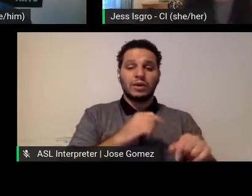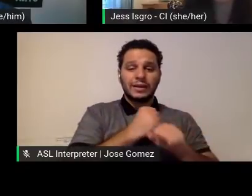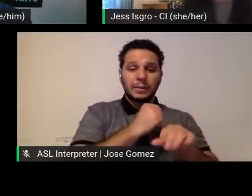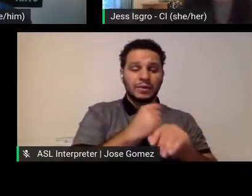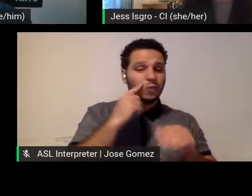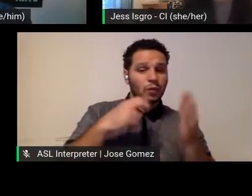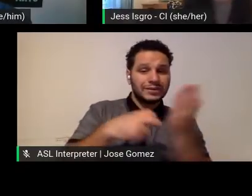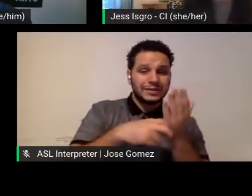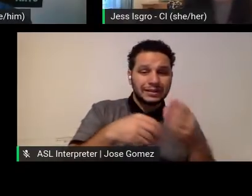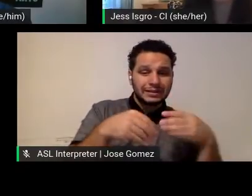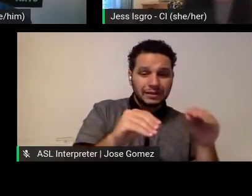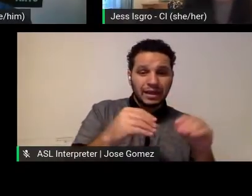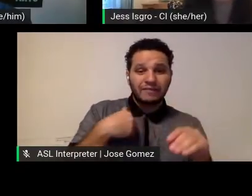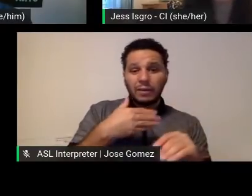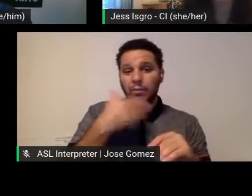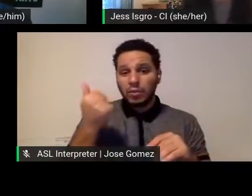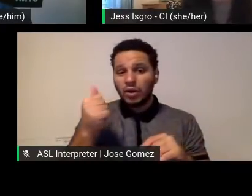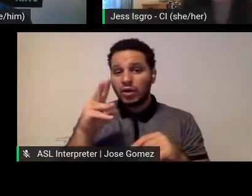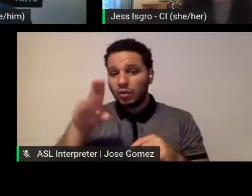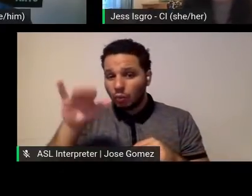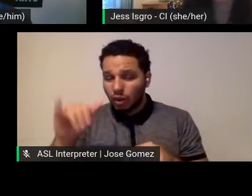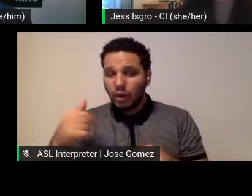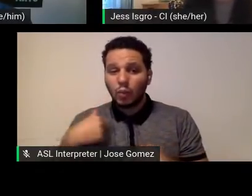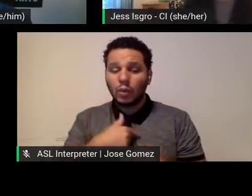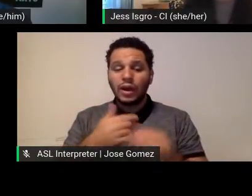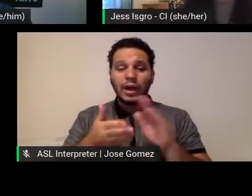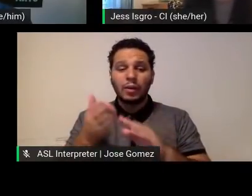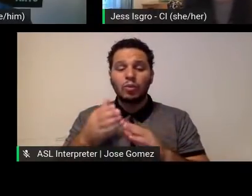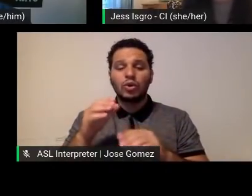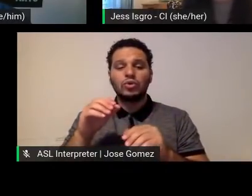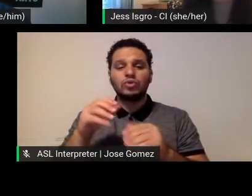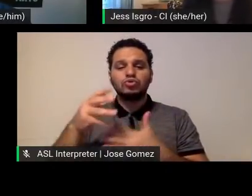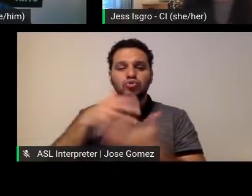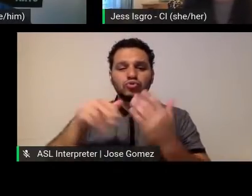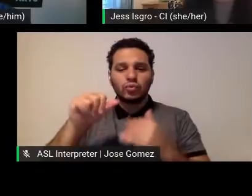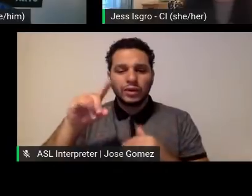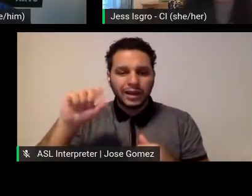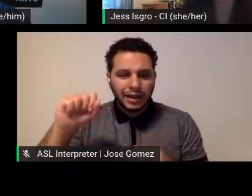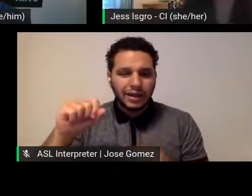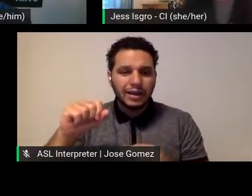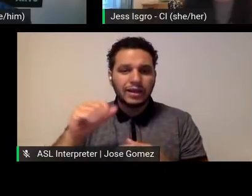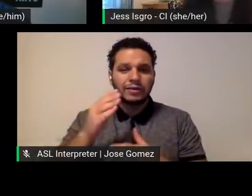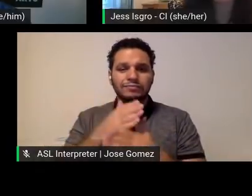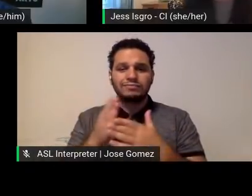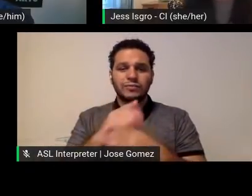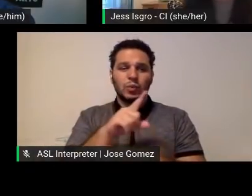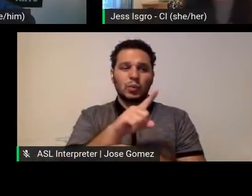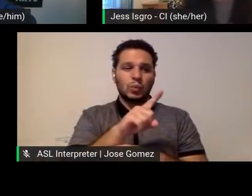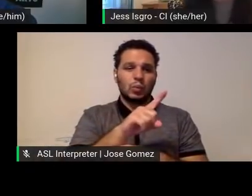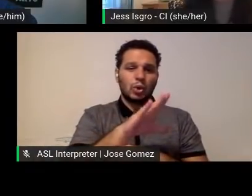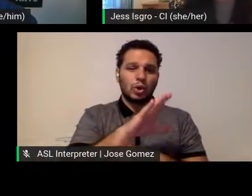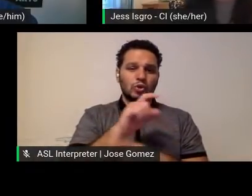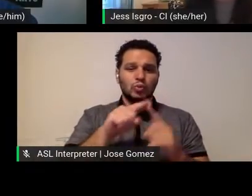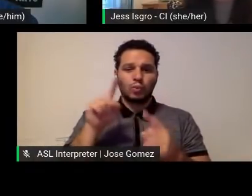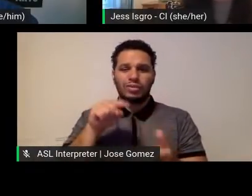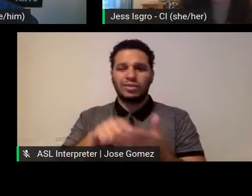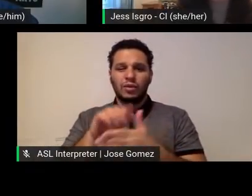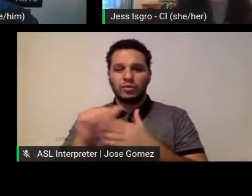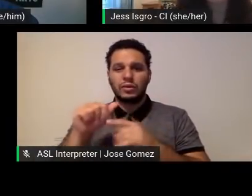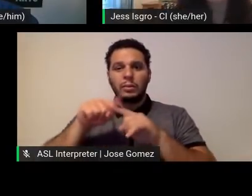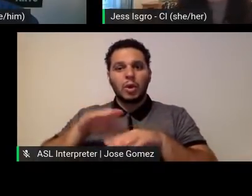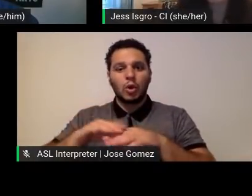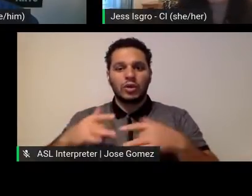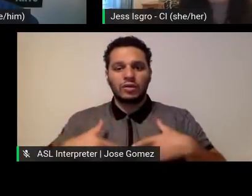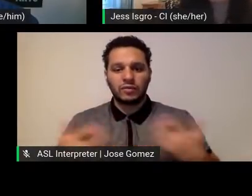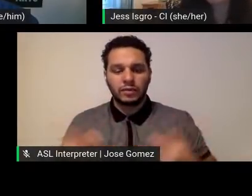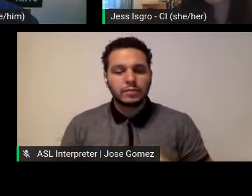sales. Is there a better funnel? We operate with social ad budgets varying from $100 to $1,000, depending on the event.